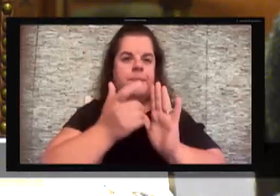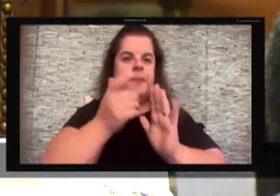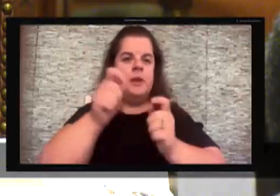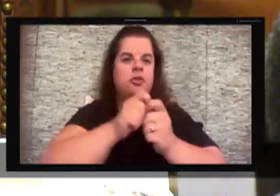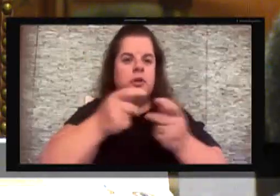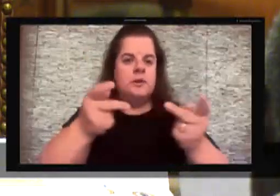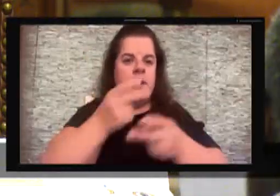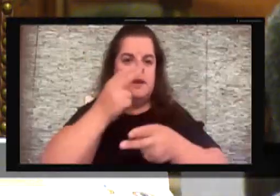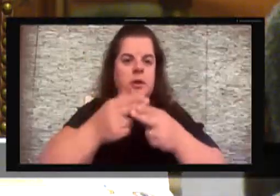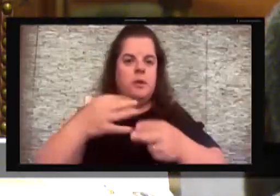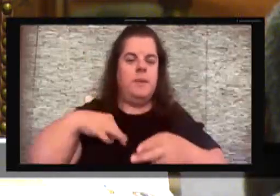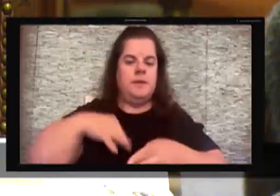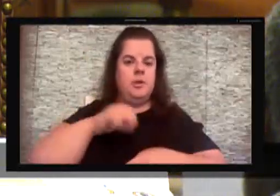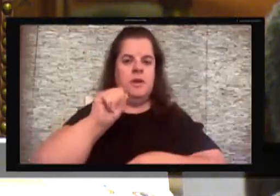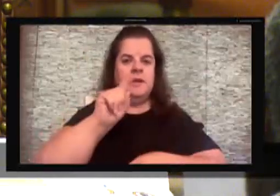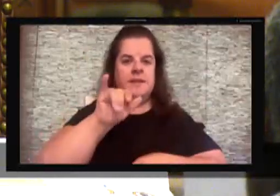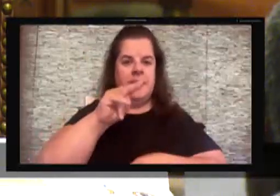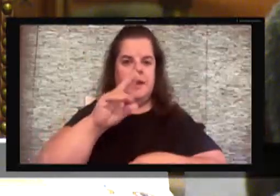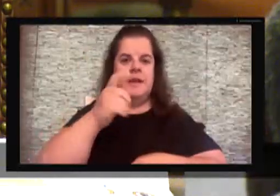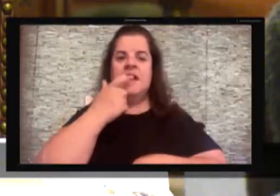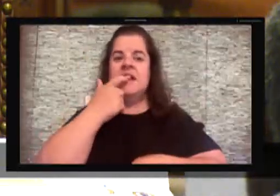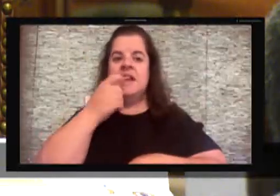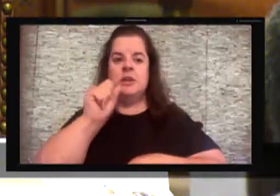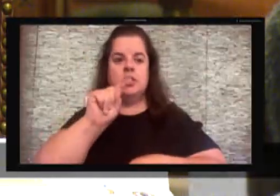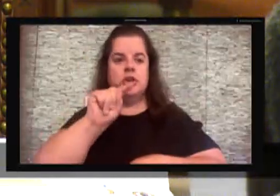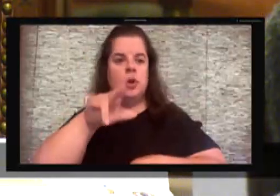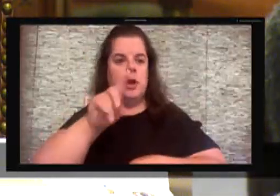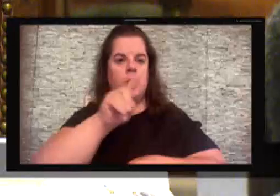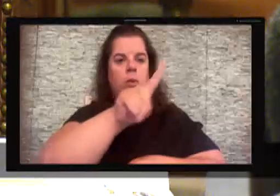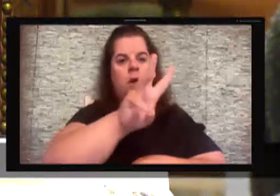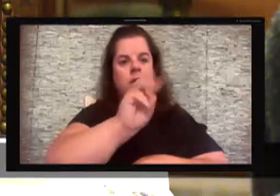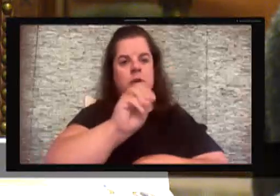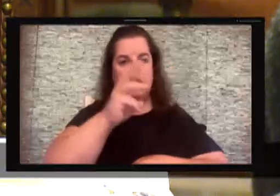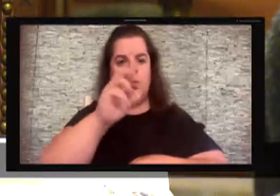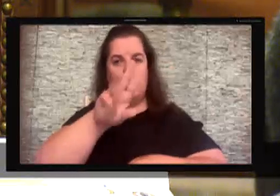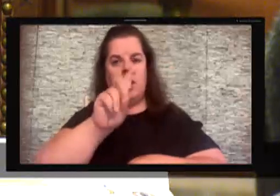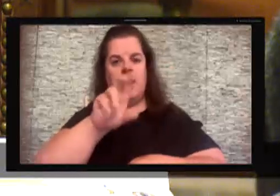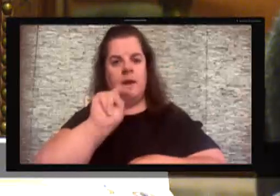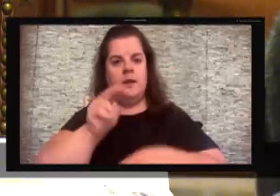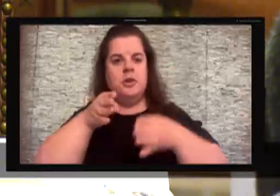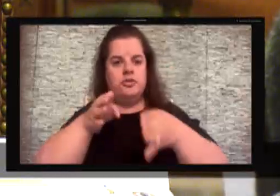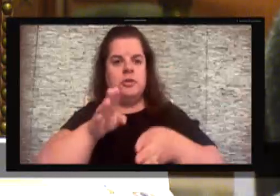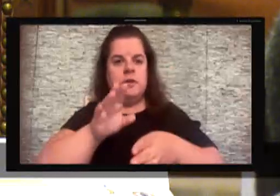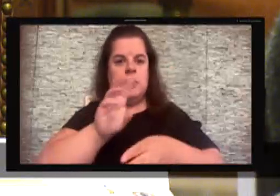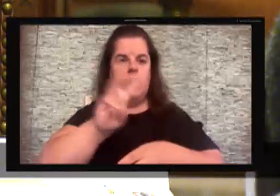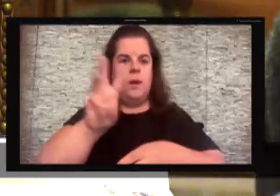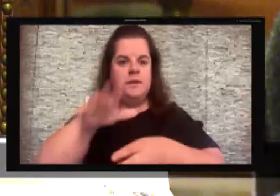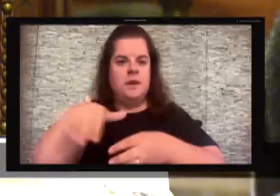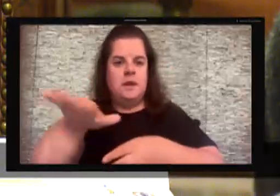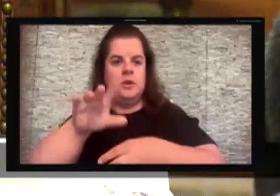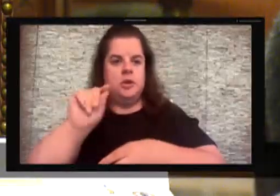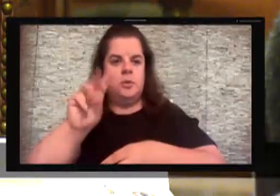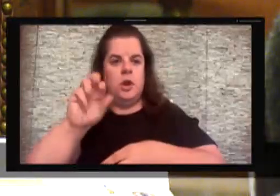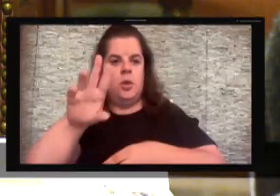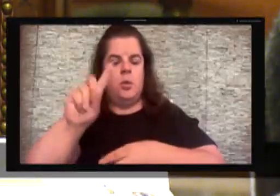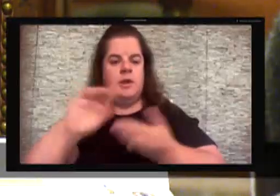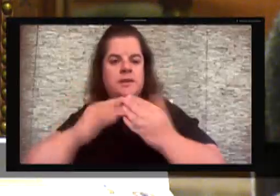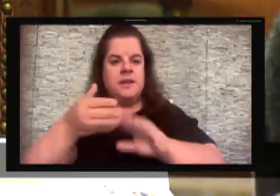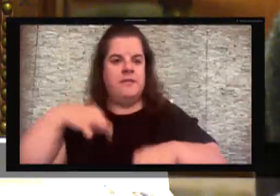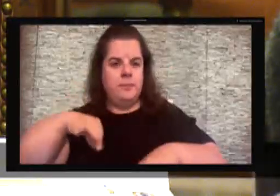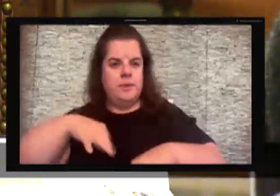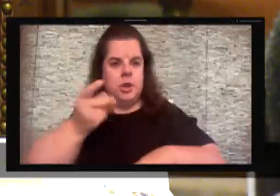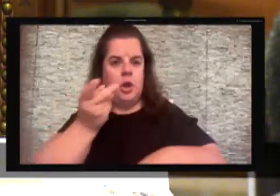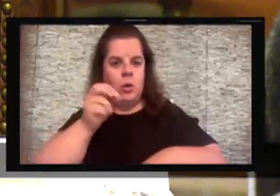site known as Pittsburgh Stained Glass Studio, located at 160 Warden Street in the West End in the 20th Ward, City of Pittsburgh. The owner